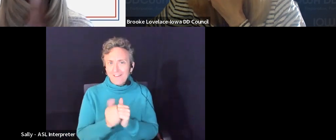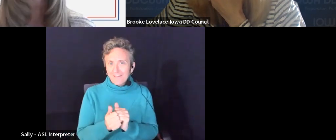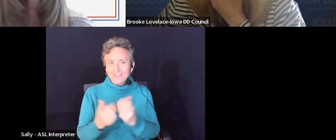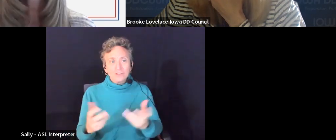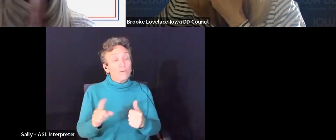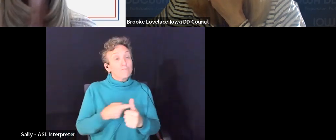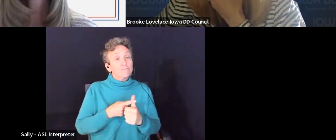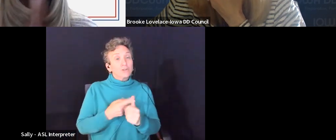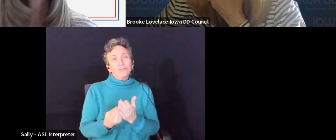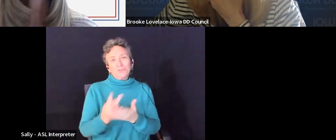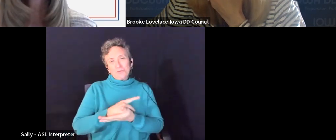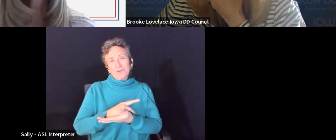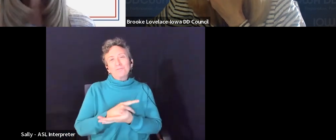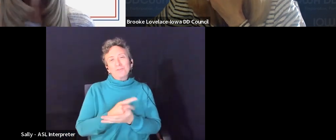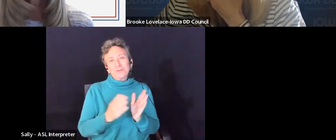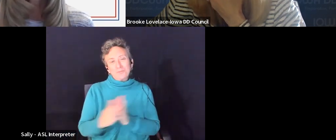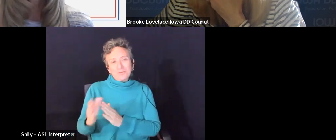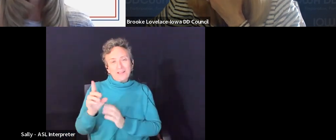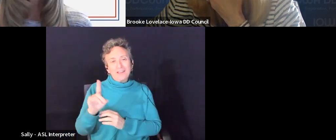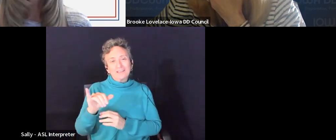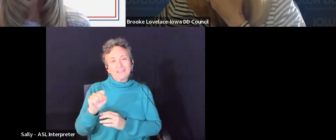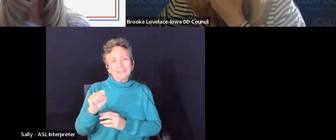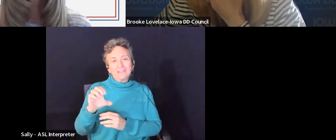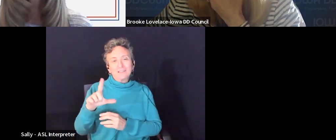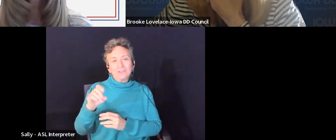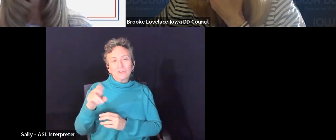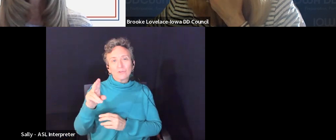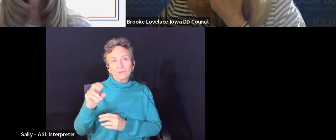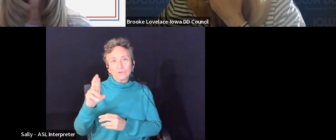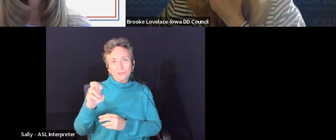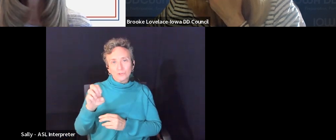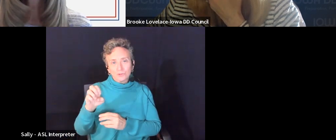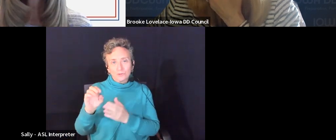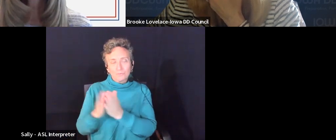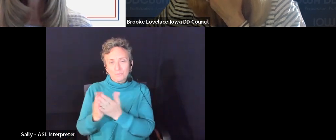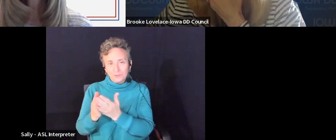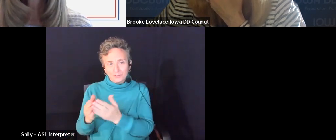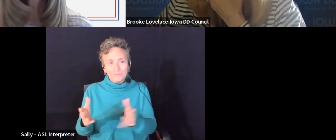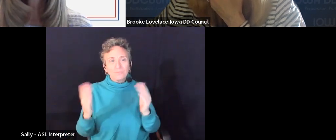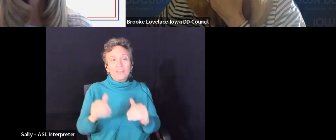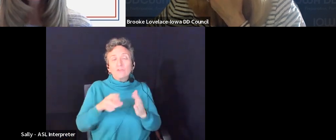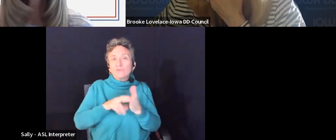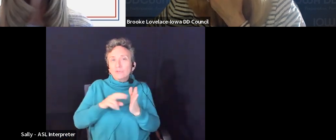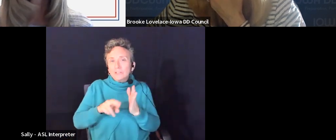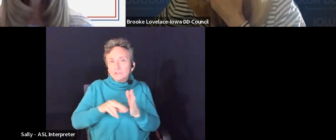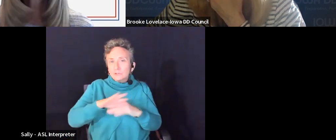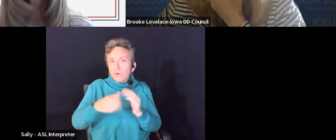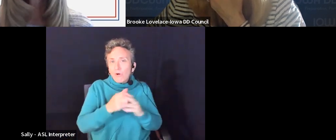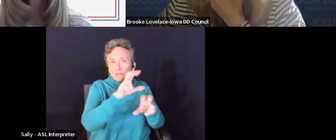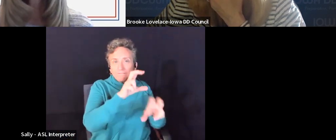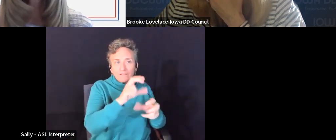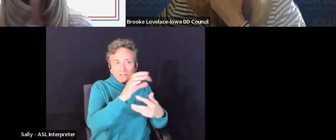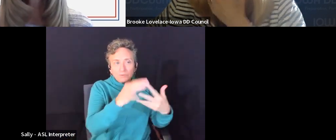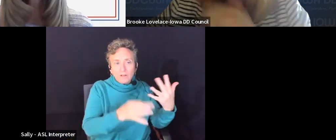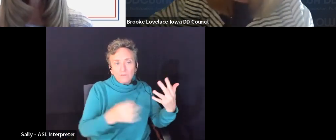you want to do is review our plan disclosure booklet. Then you're going to want to research your investment options. We have a great